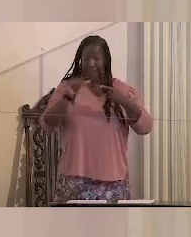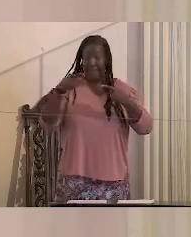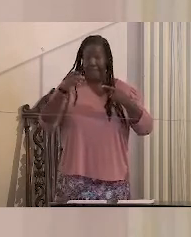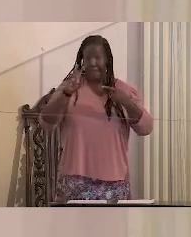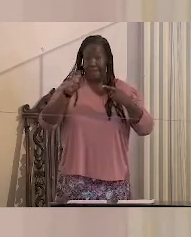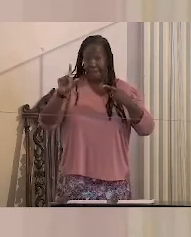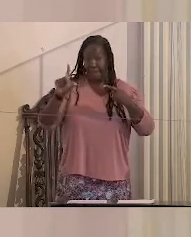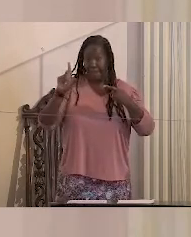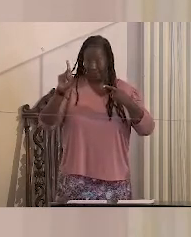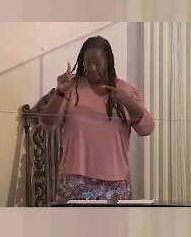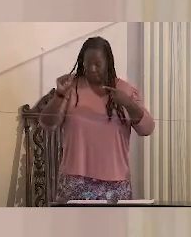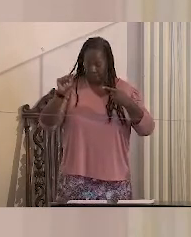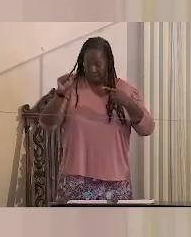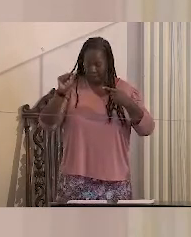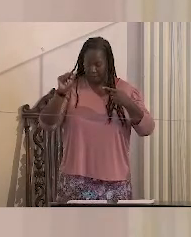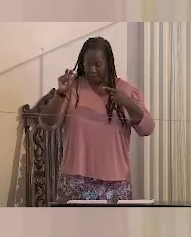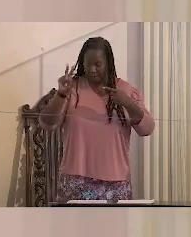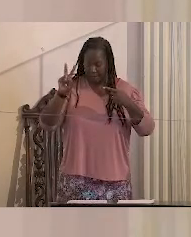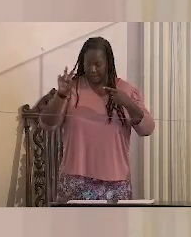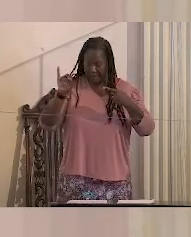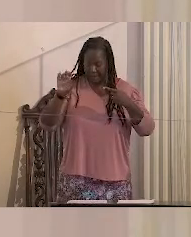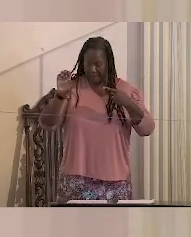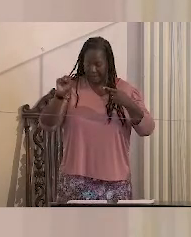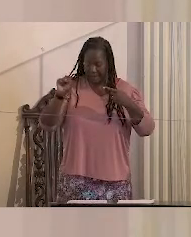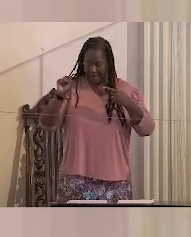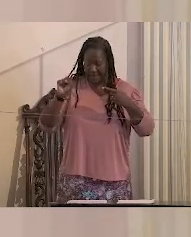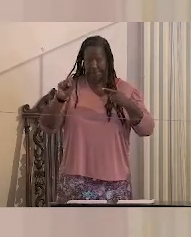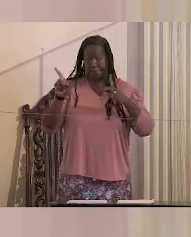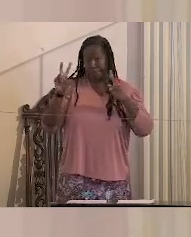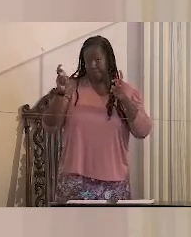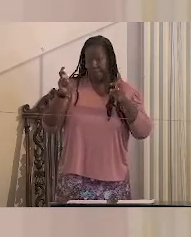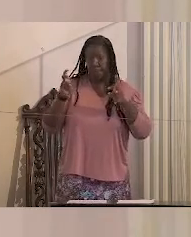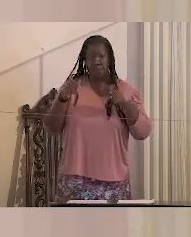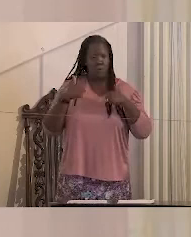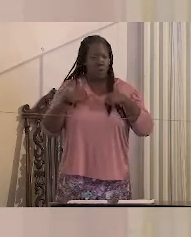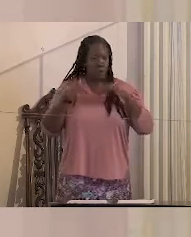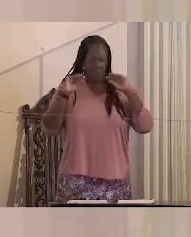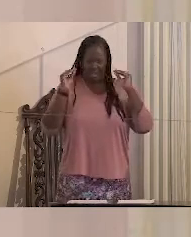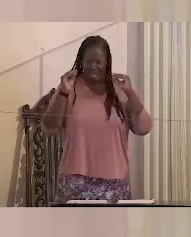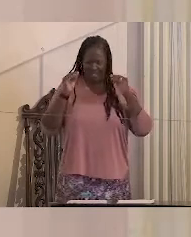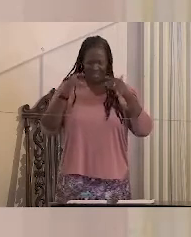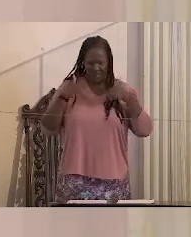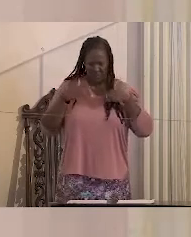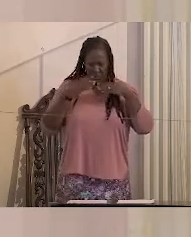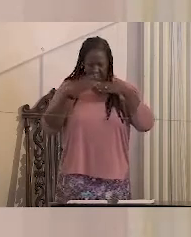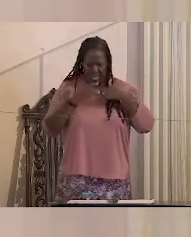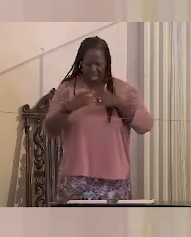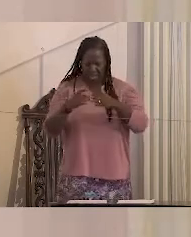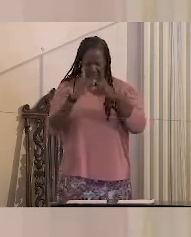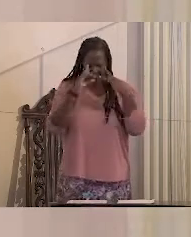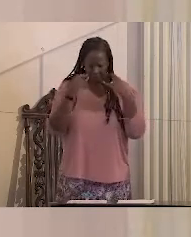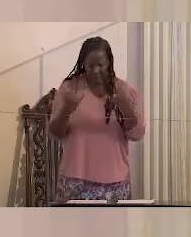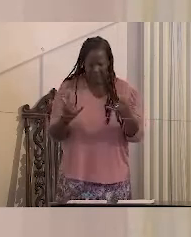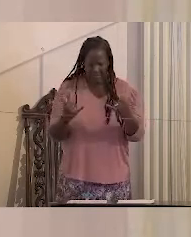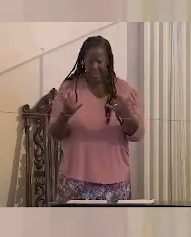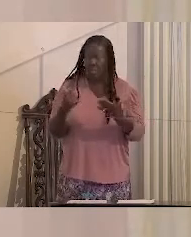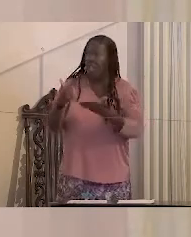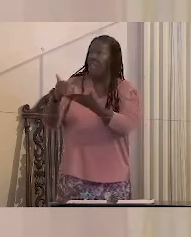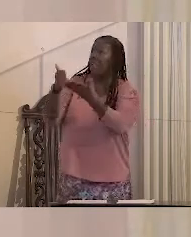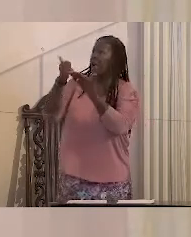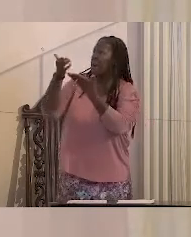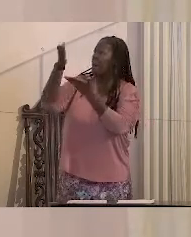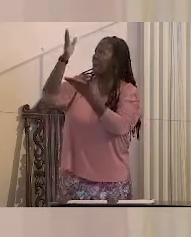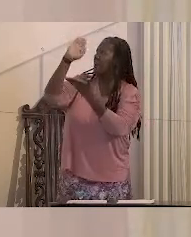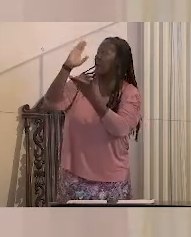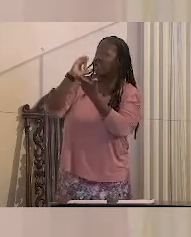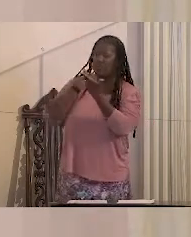"When there is nothing to guide me in the present, help me, O God, to be guided by the insights of the